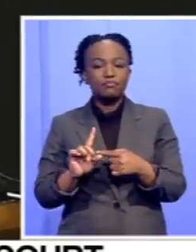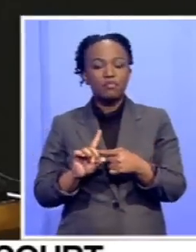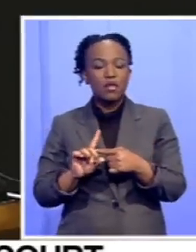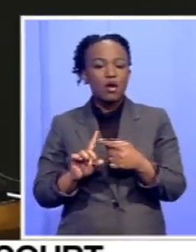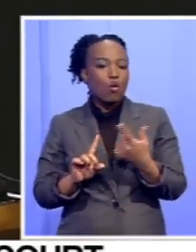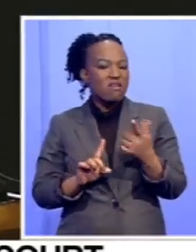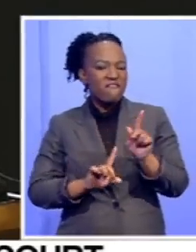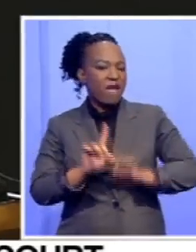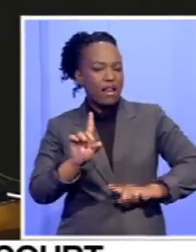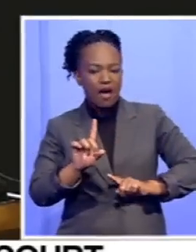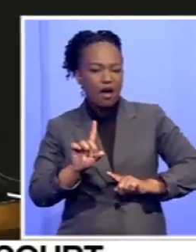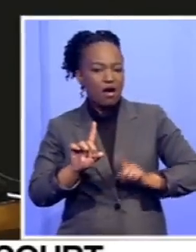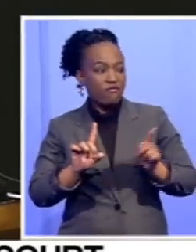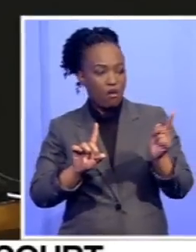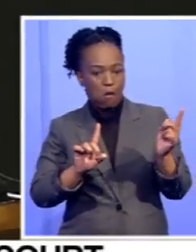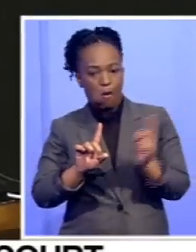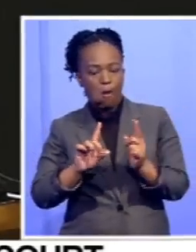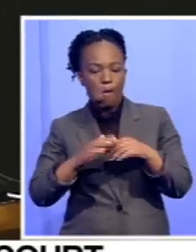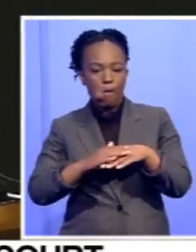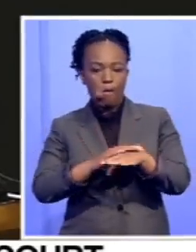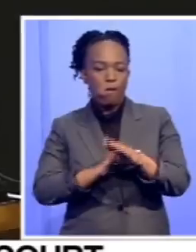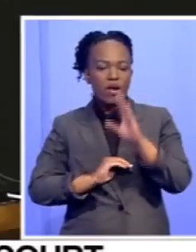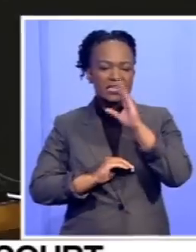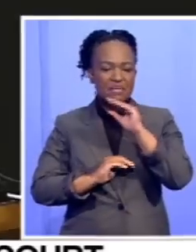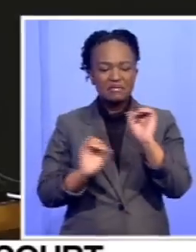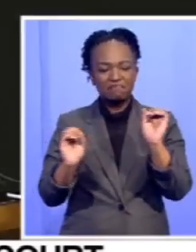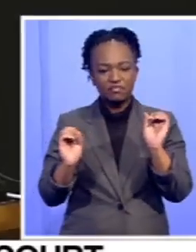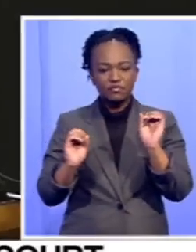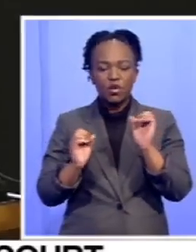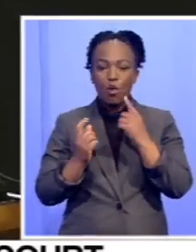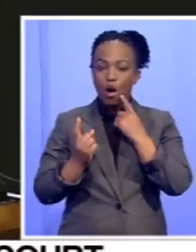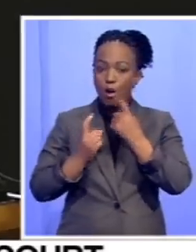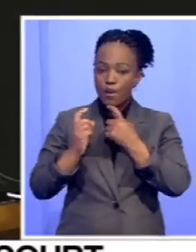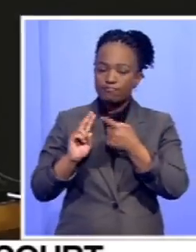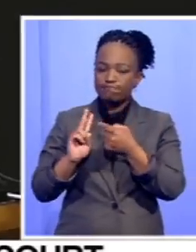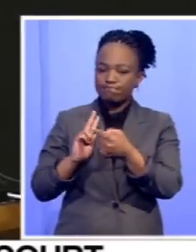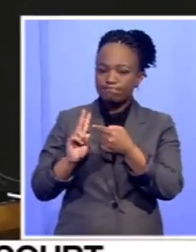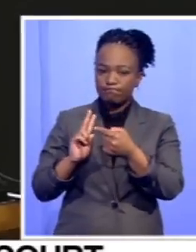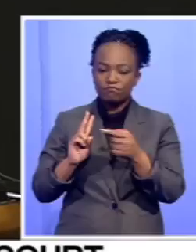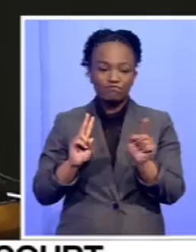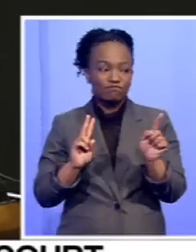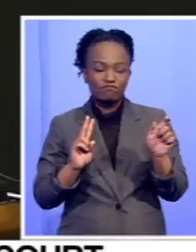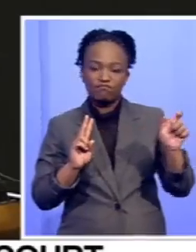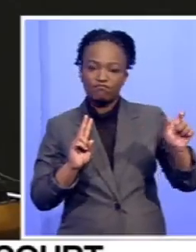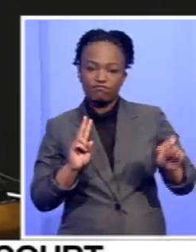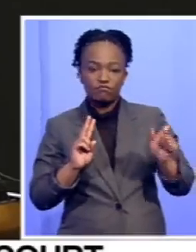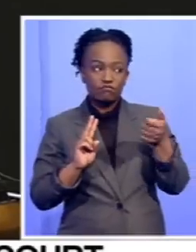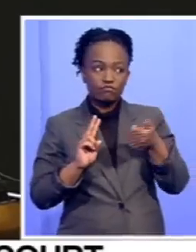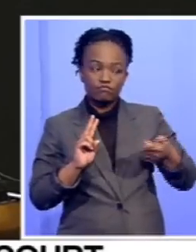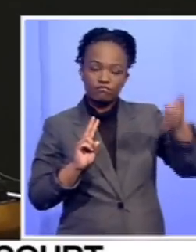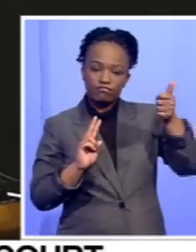ignored. It is common cause that after the confrontation between the complainant and the accused, she in her capacity as the superior